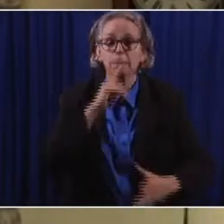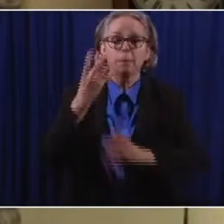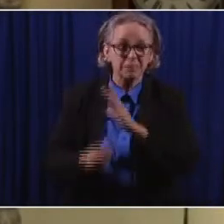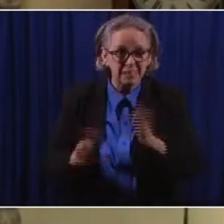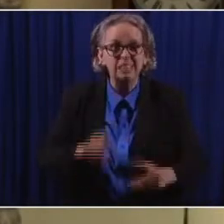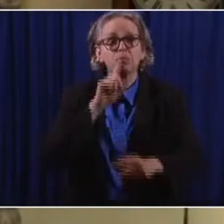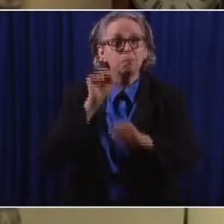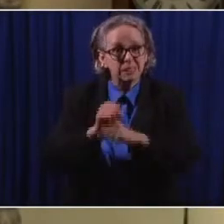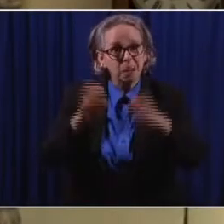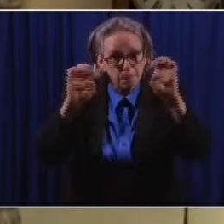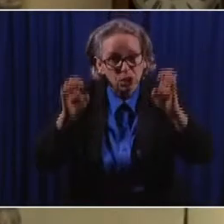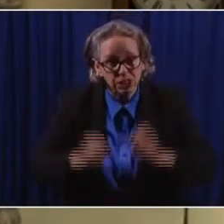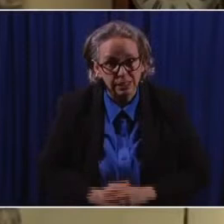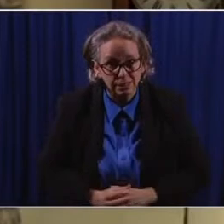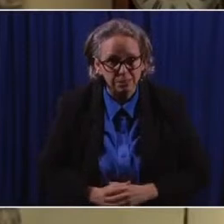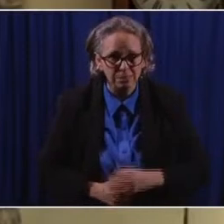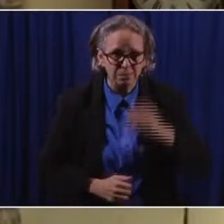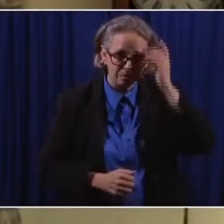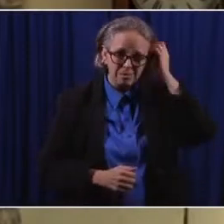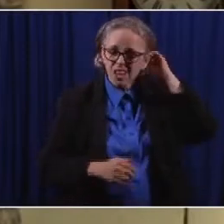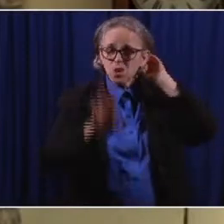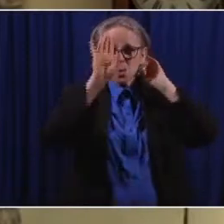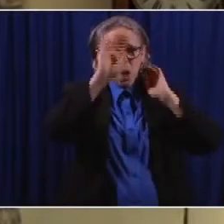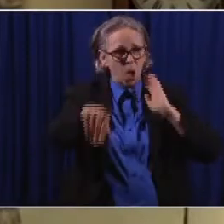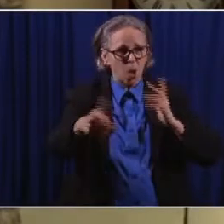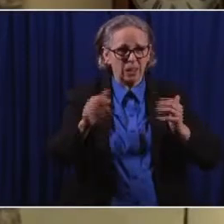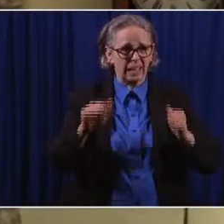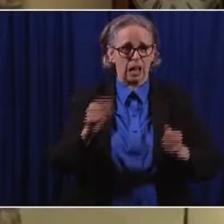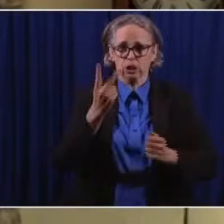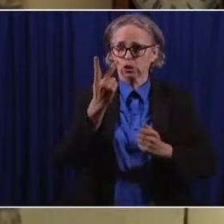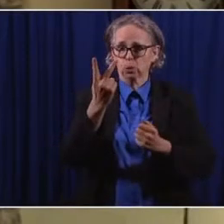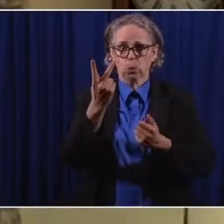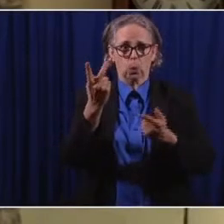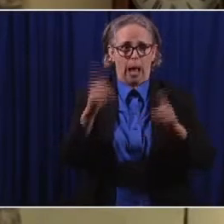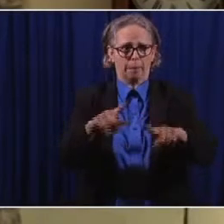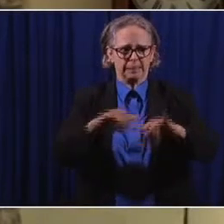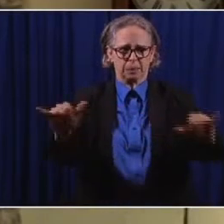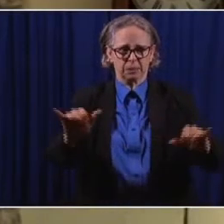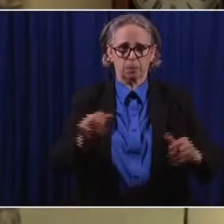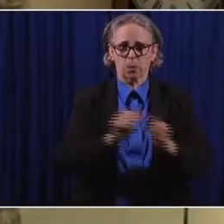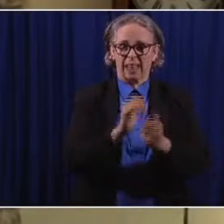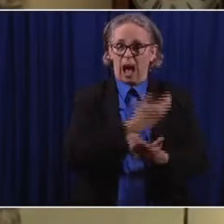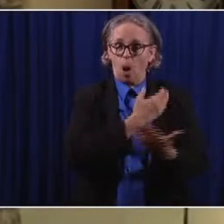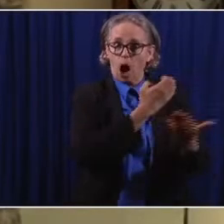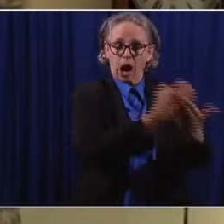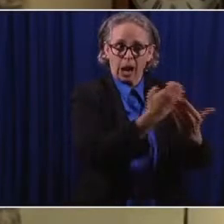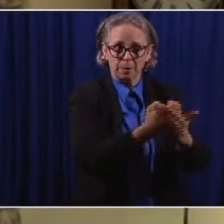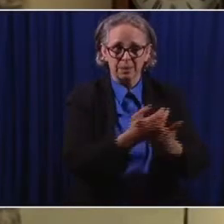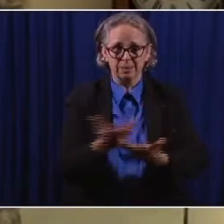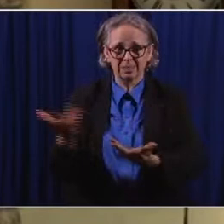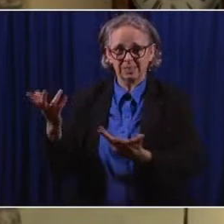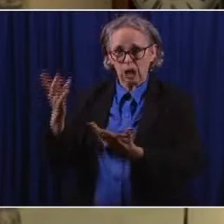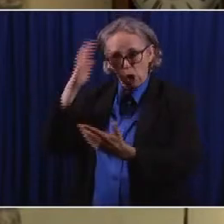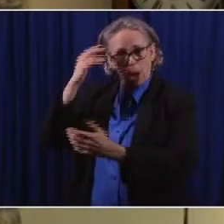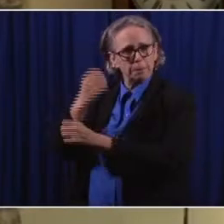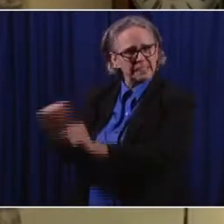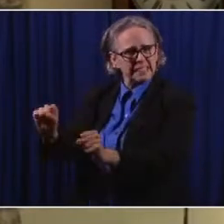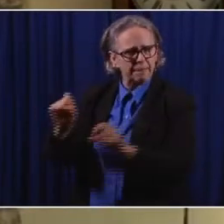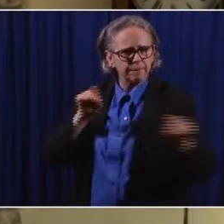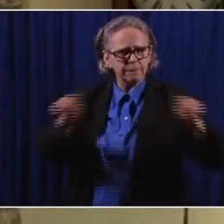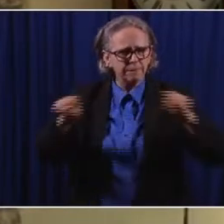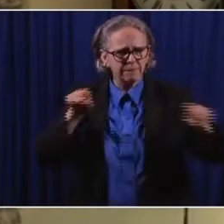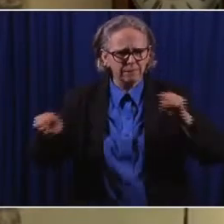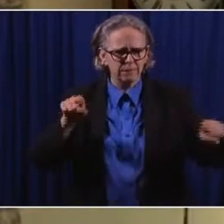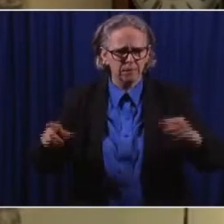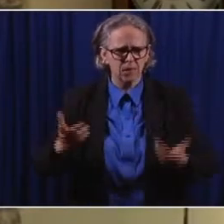do two things at once. We can keep our economy going. We can go to our kids' sporting events. We can do